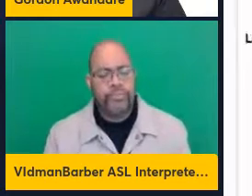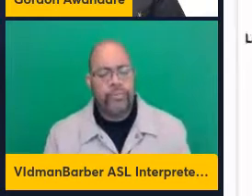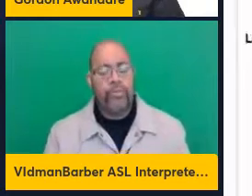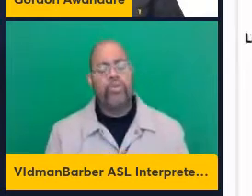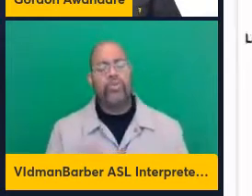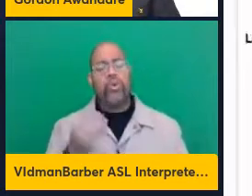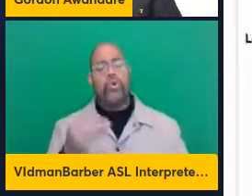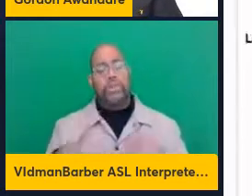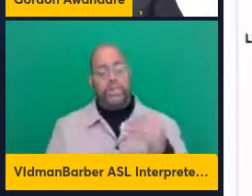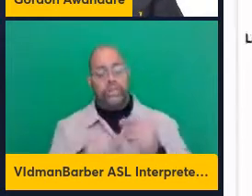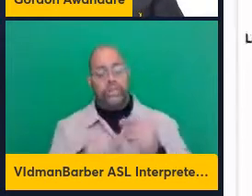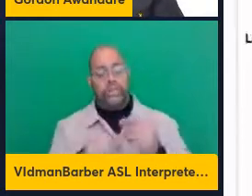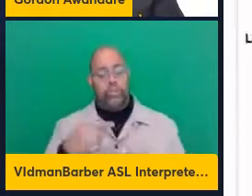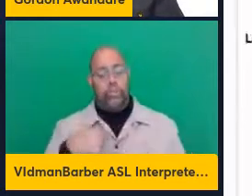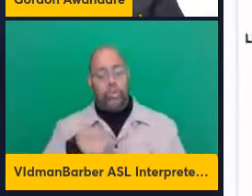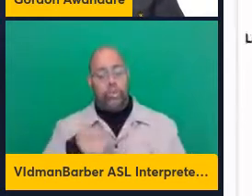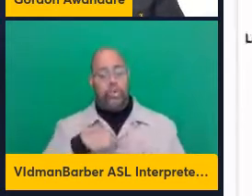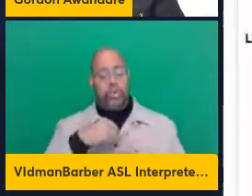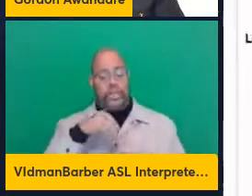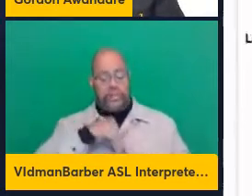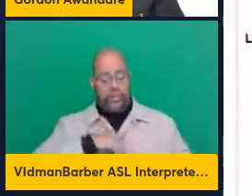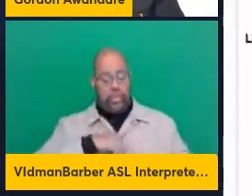So, in addition to our own internal